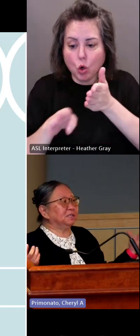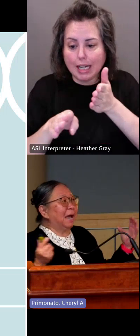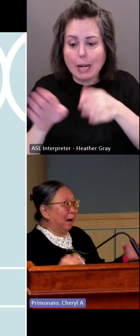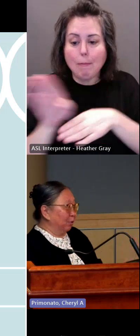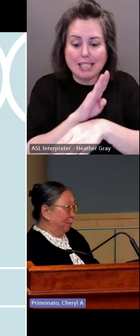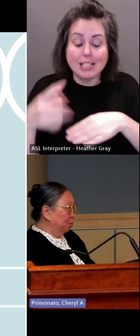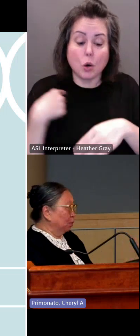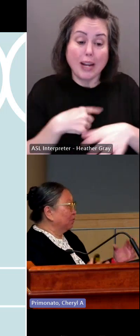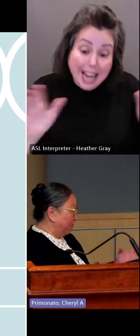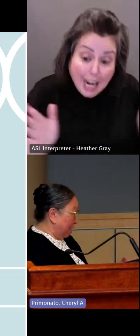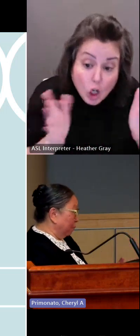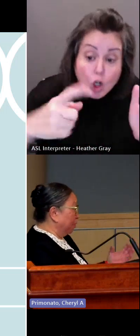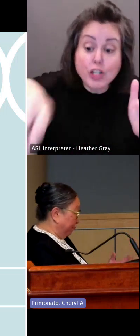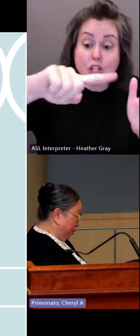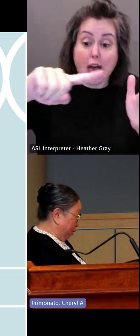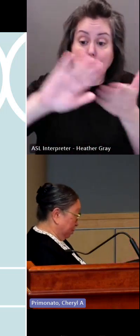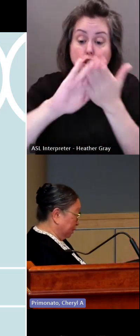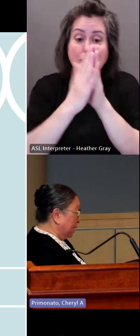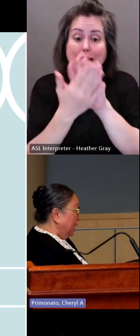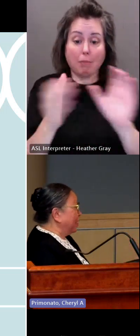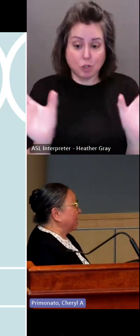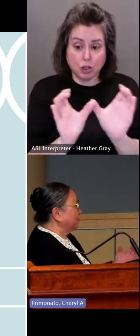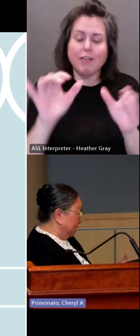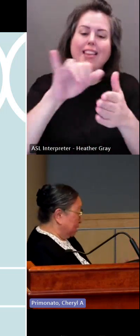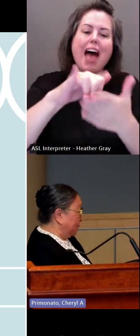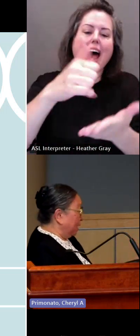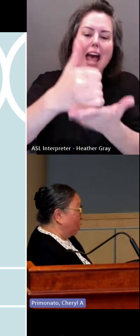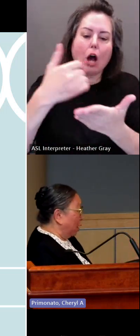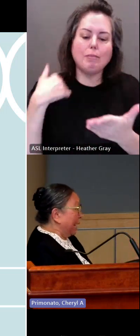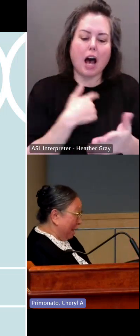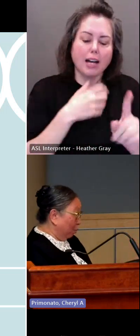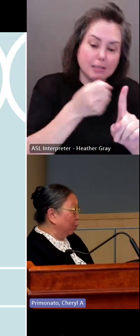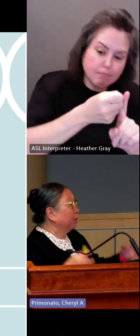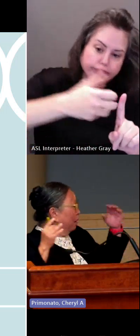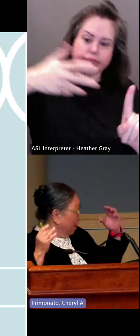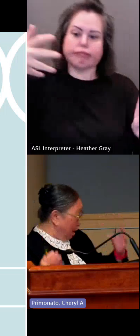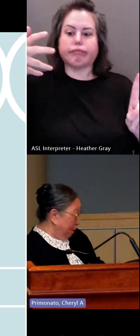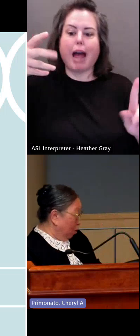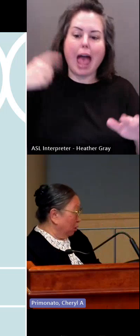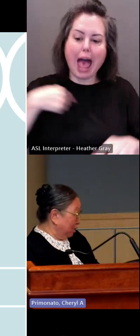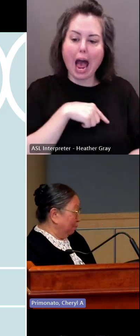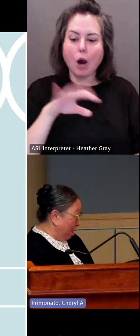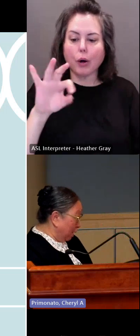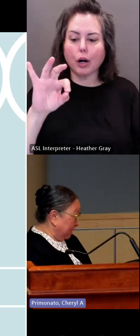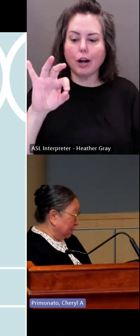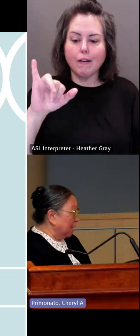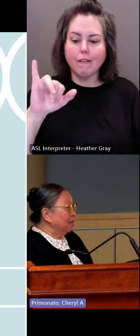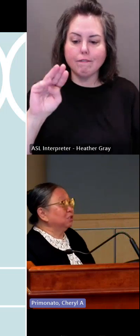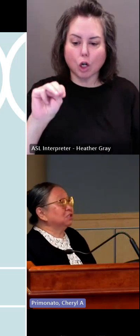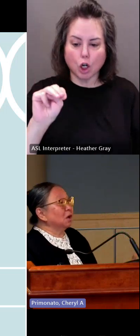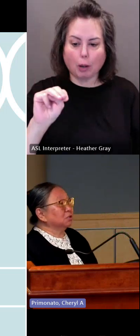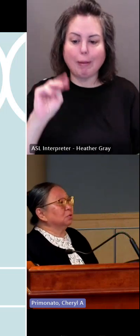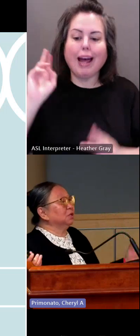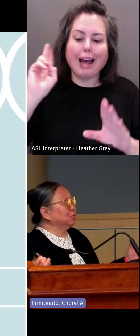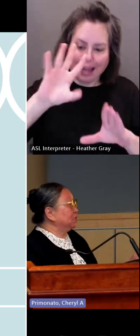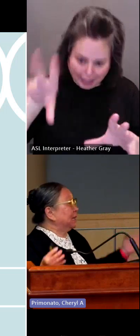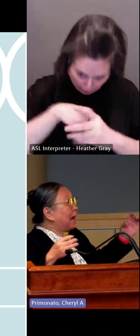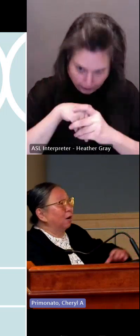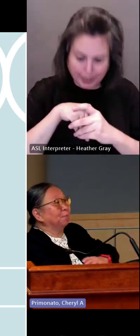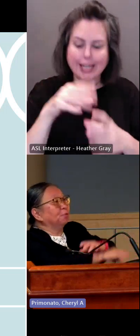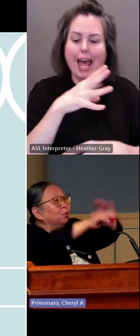is increasing our pool of available firms that can participate on our PRT projects, which is